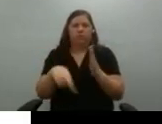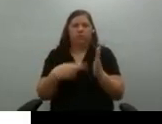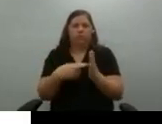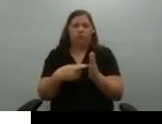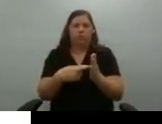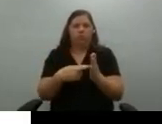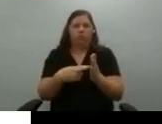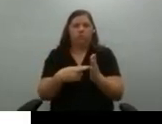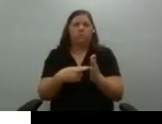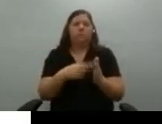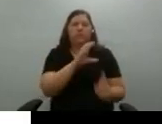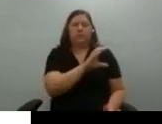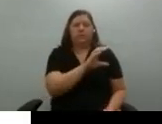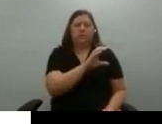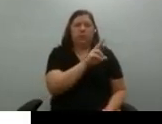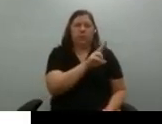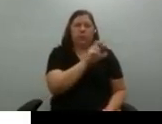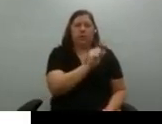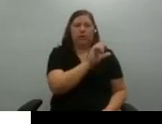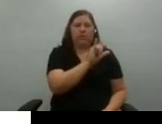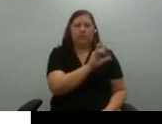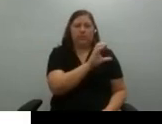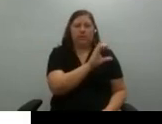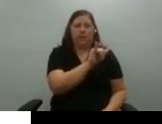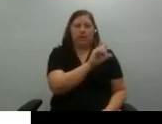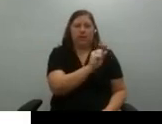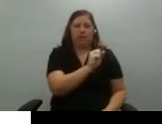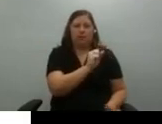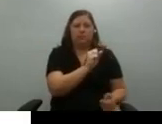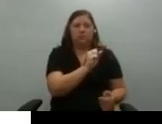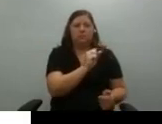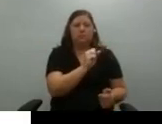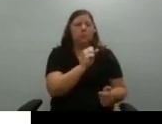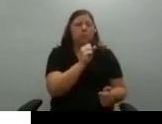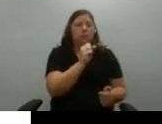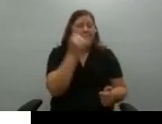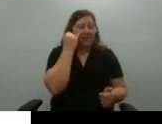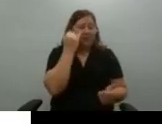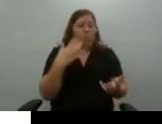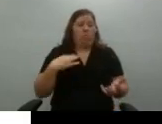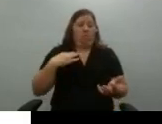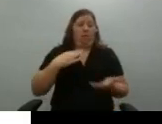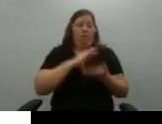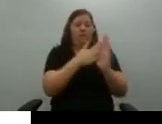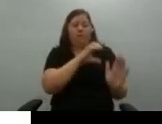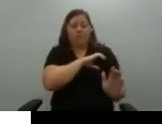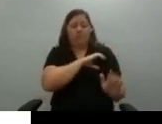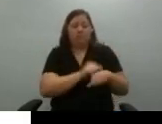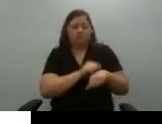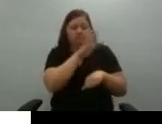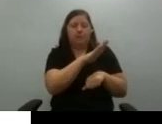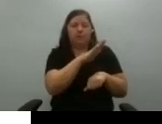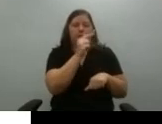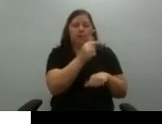Immigration Services, or USCIS, which processes immigration applications. So for example, an